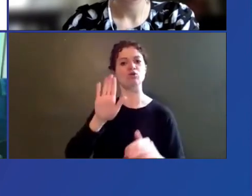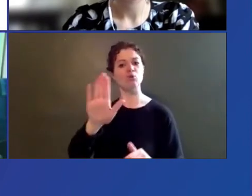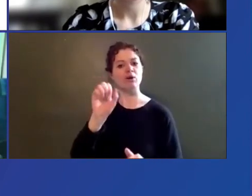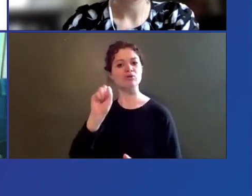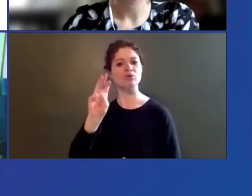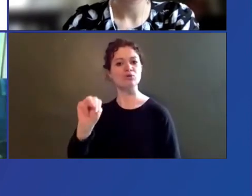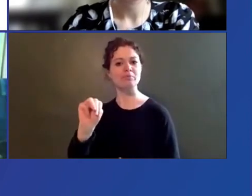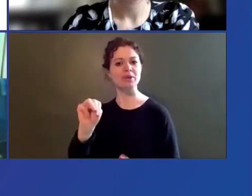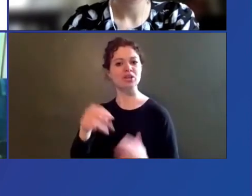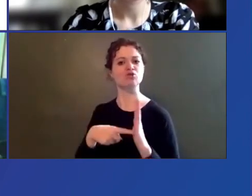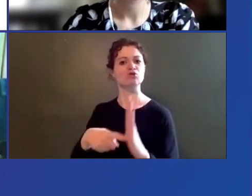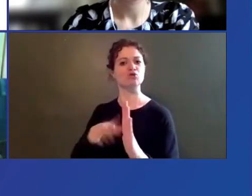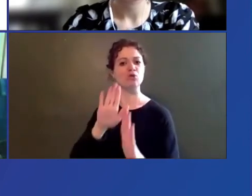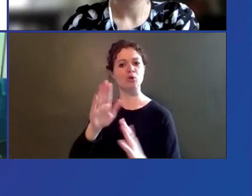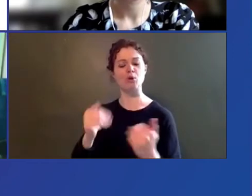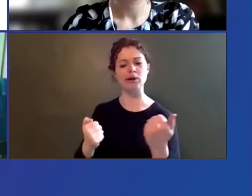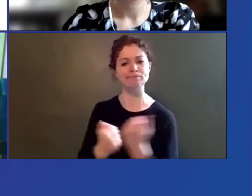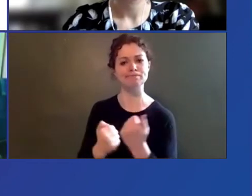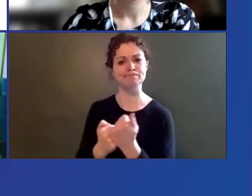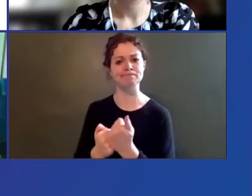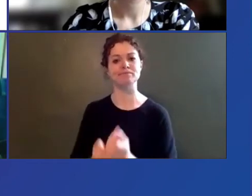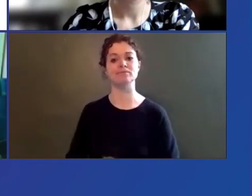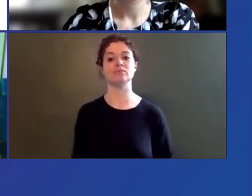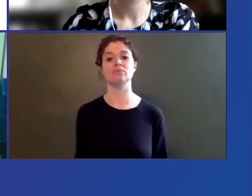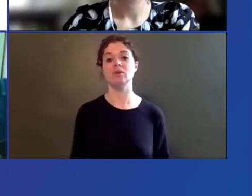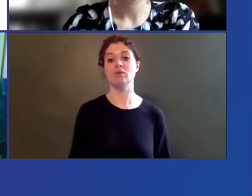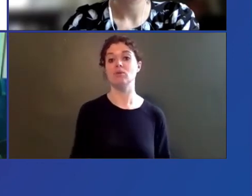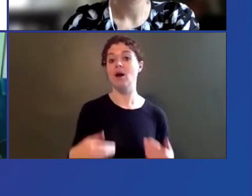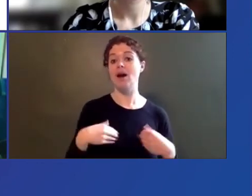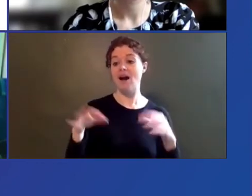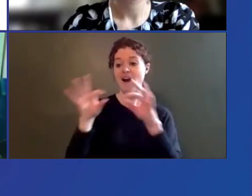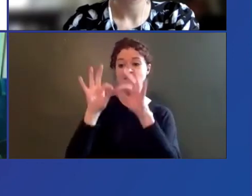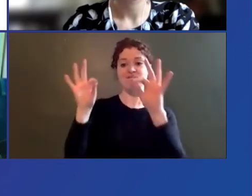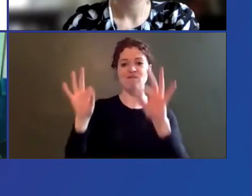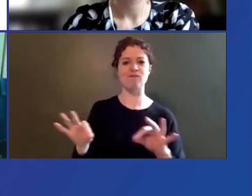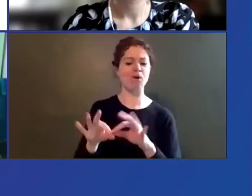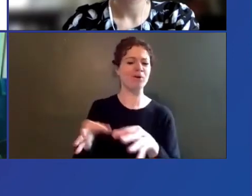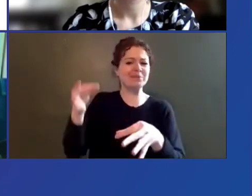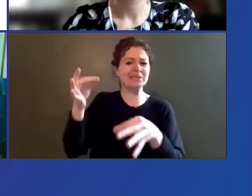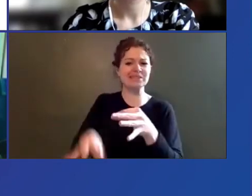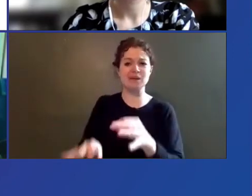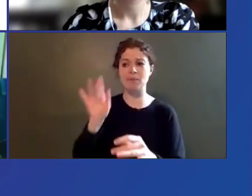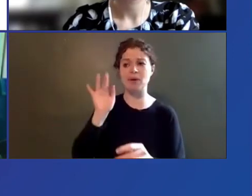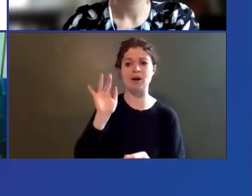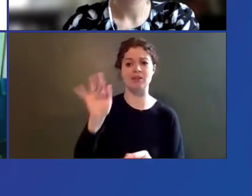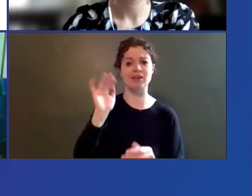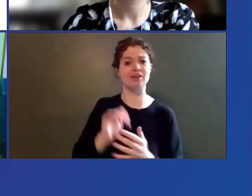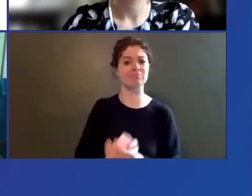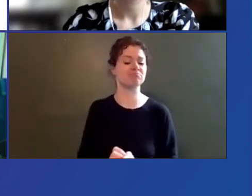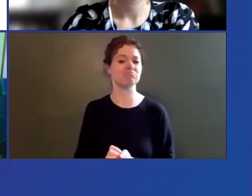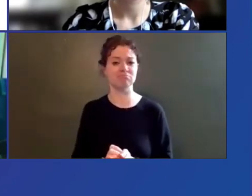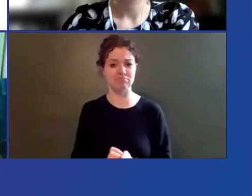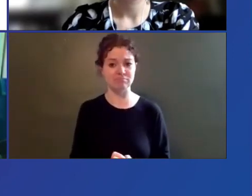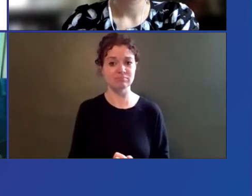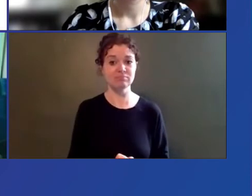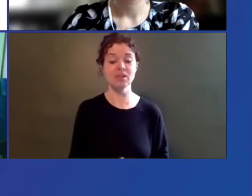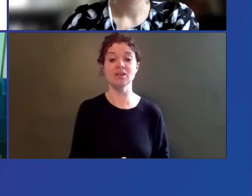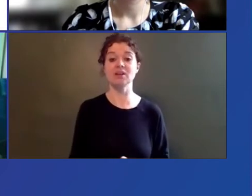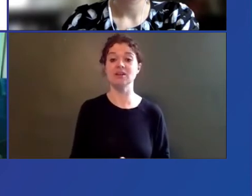movement. Or we also will do a one-click form that will take no less than a couple minutes to complete as well. But